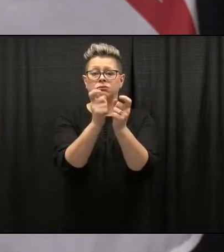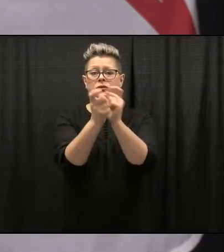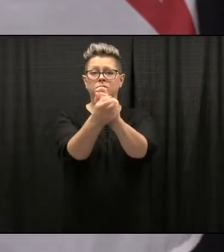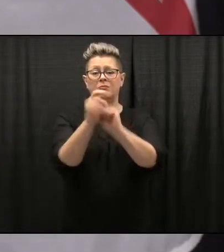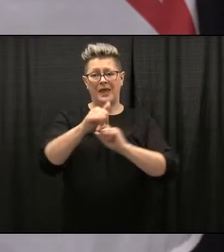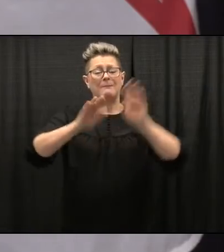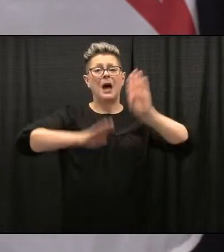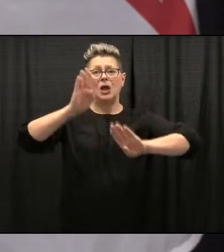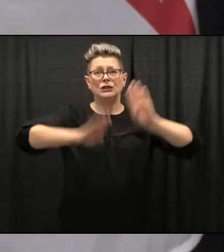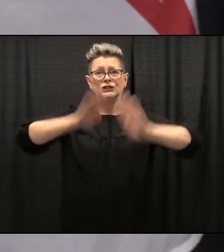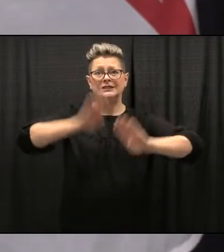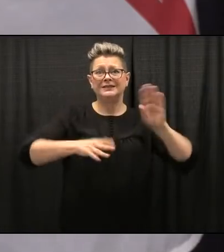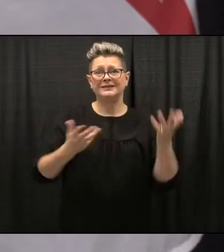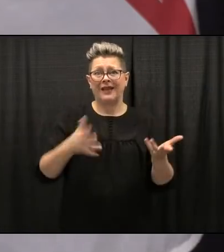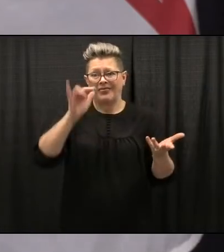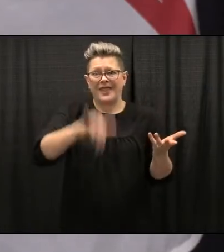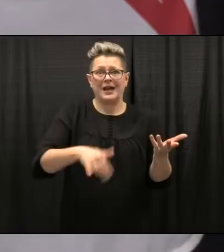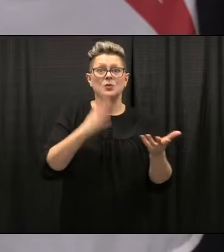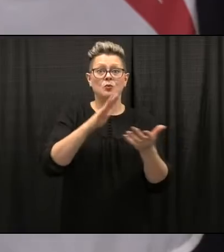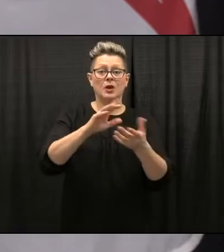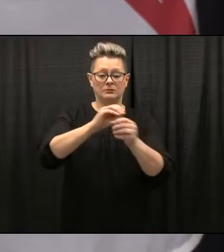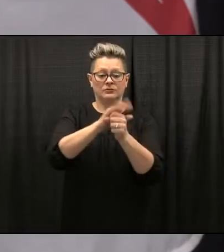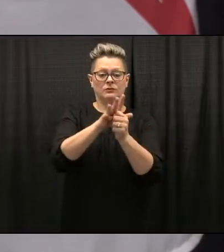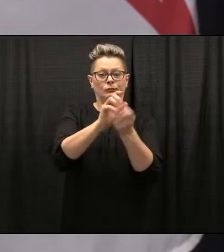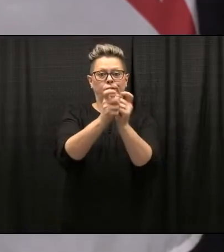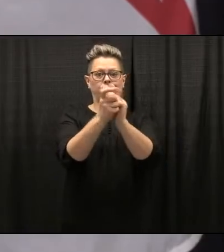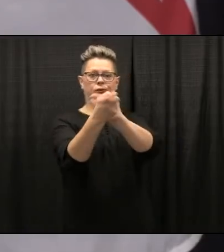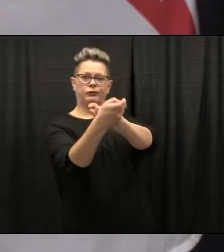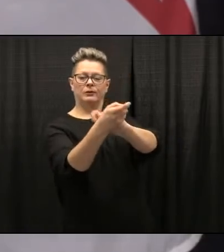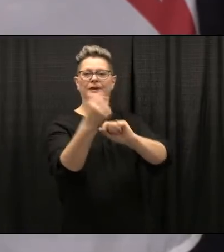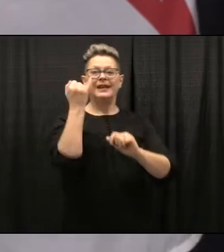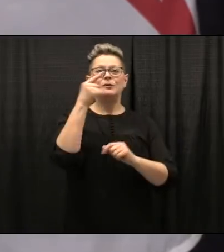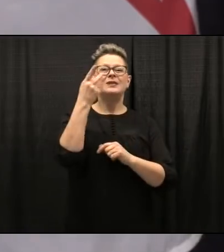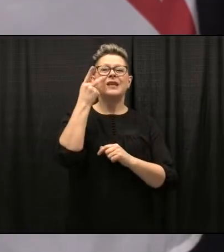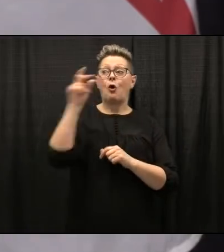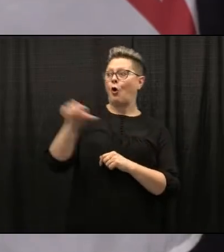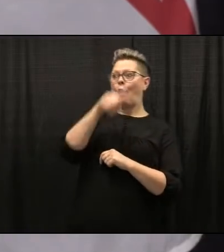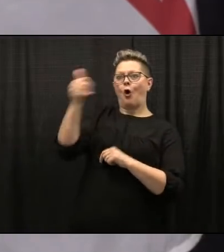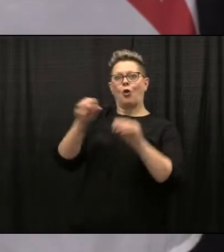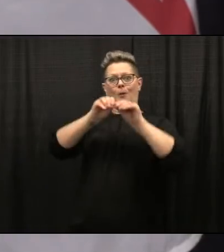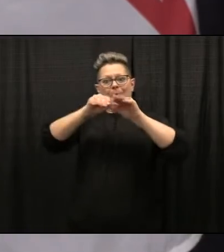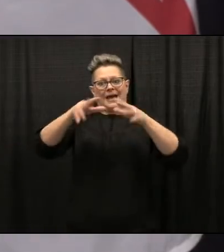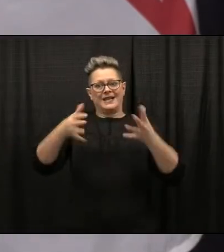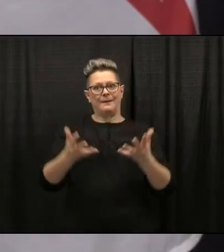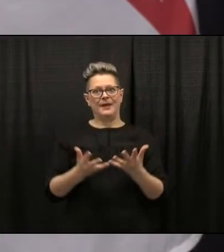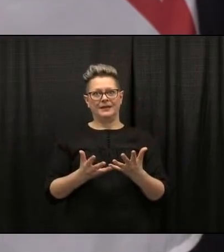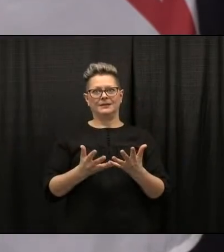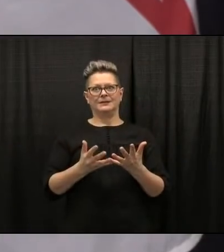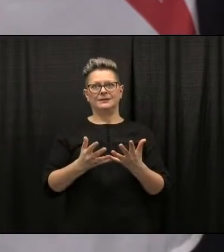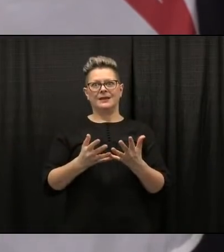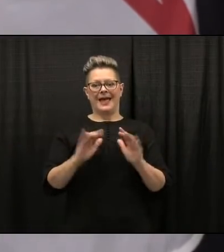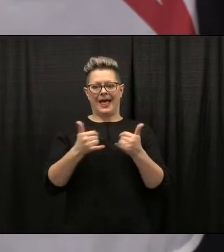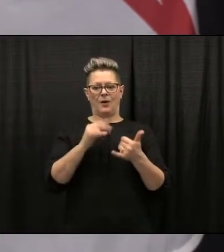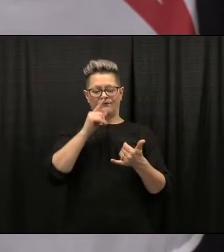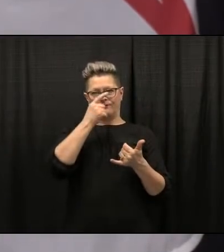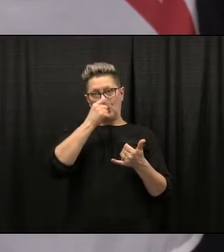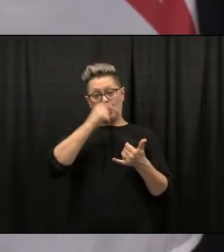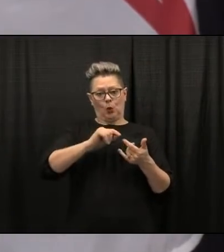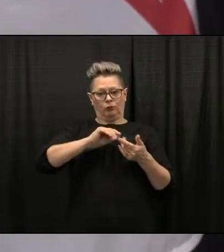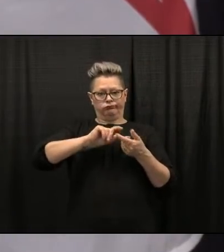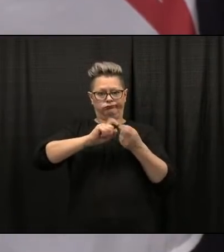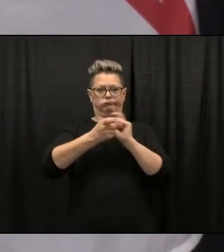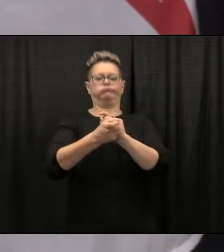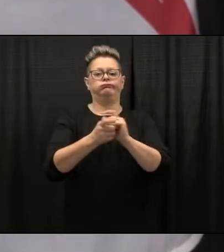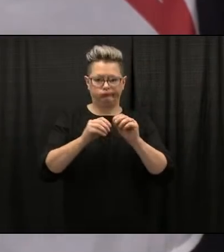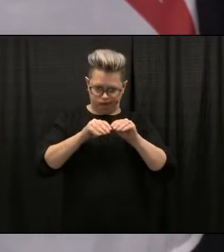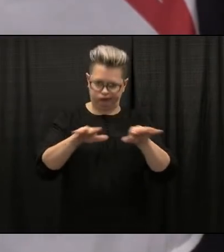That's virology. It's going to evolve over time. If you look at previous pandemics and how they've evolved into influenza, I think